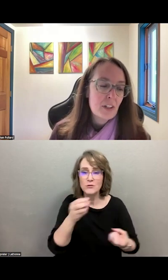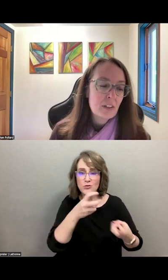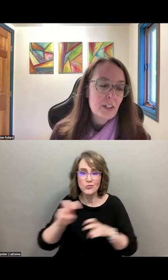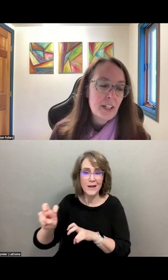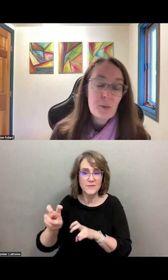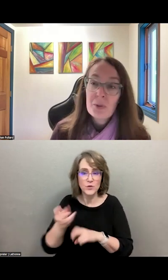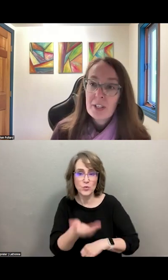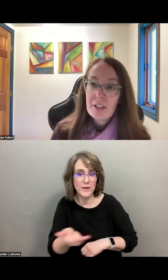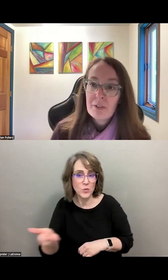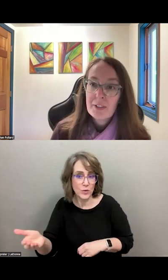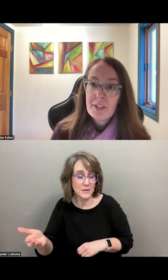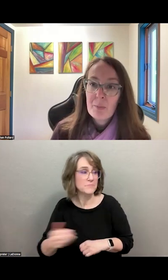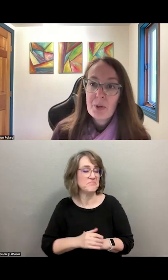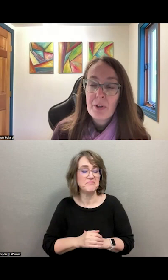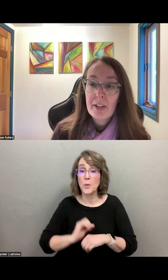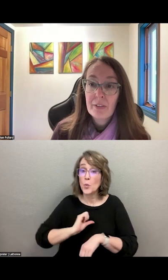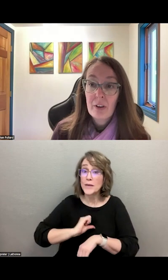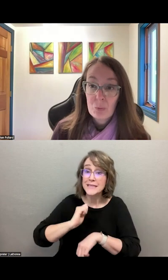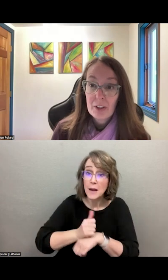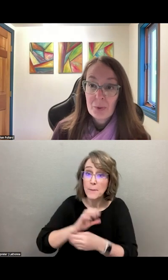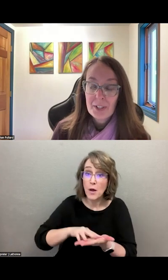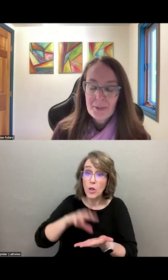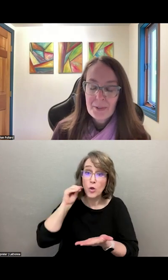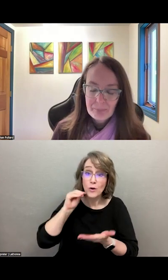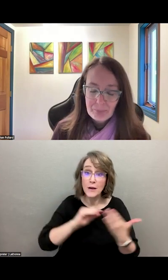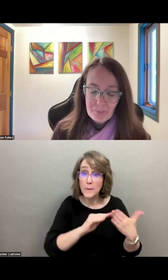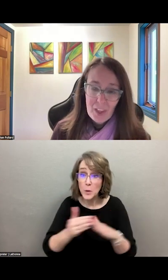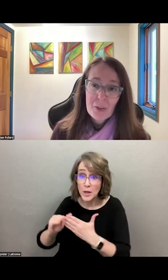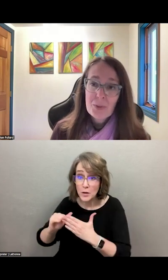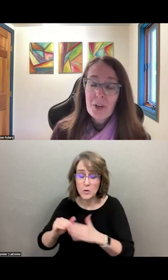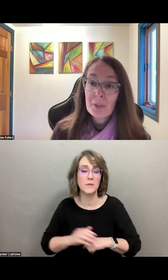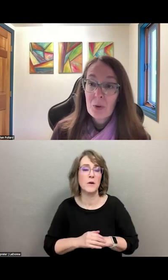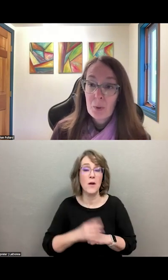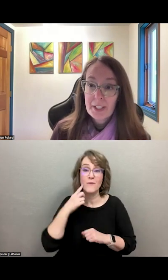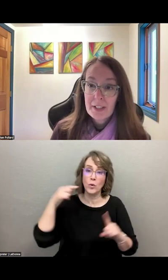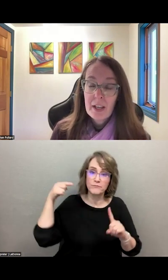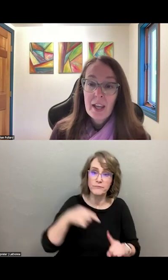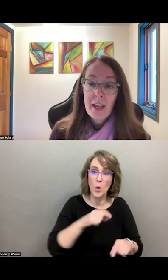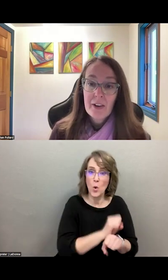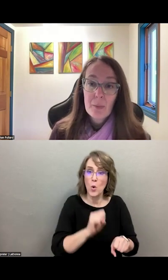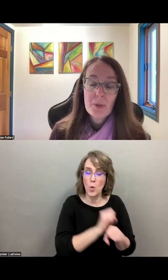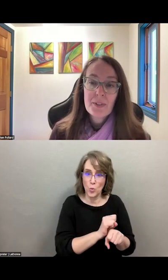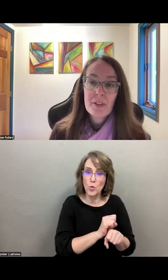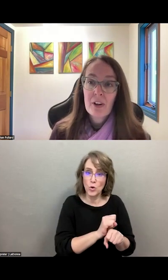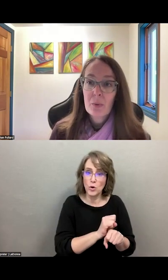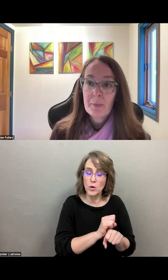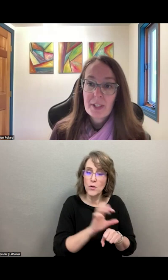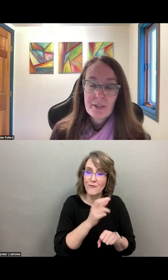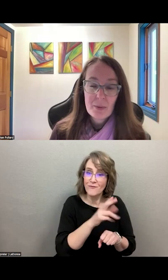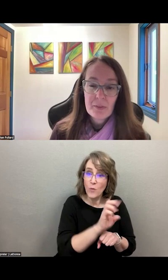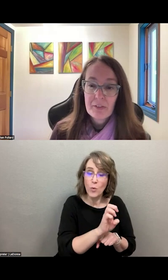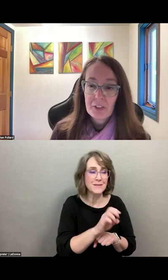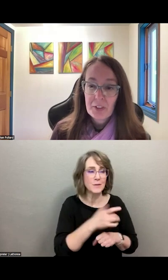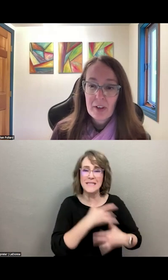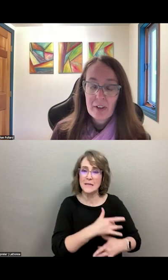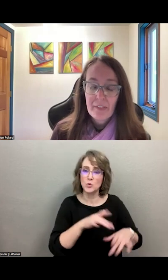have a learning community, for example, and on workforce. Those are recorded and are posted on our website. So